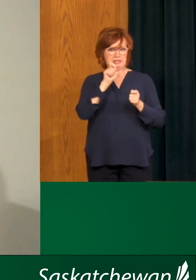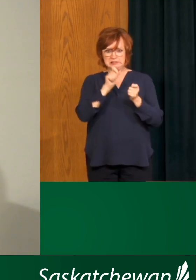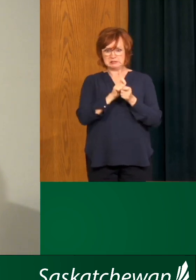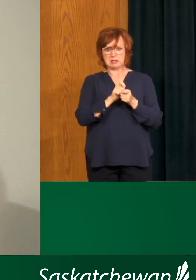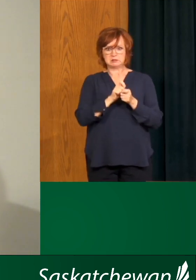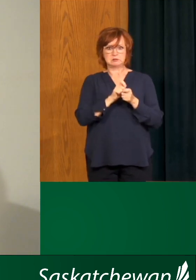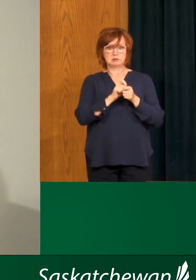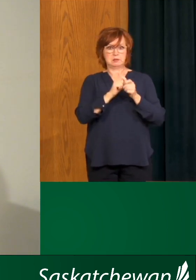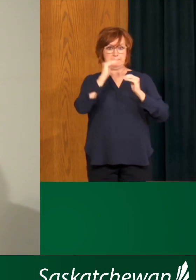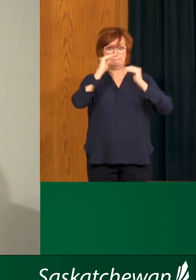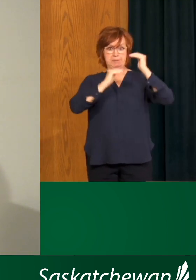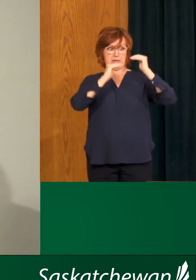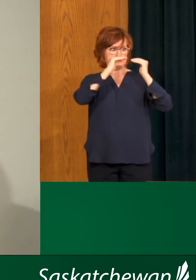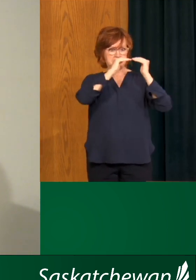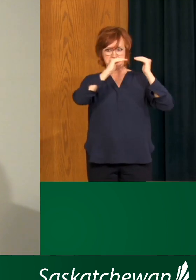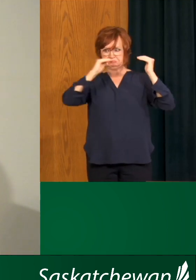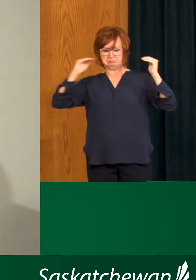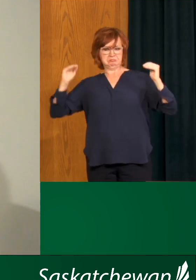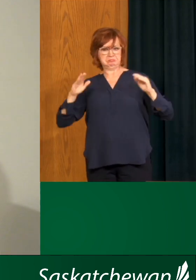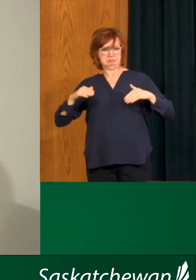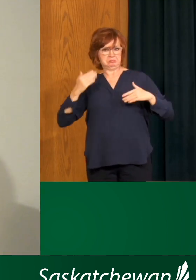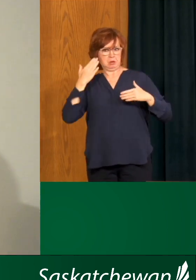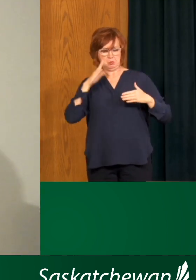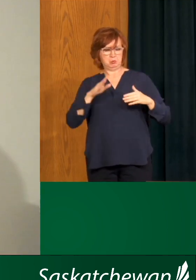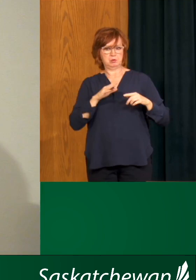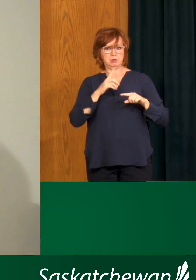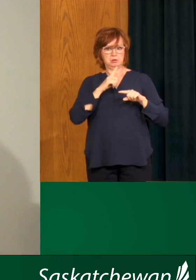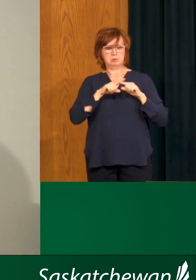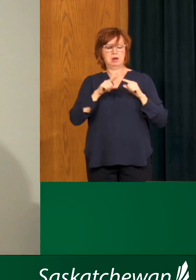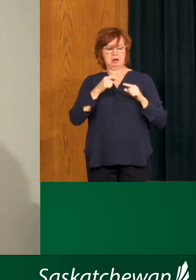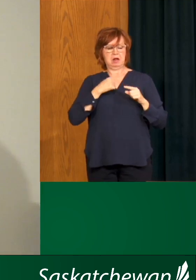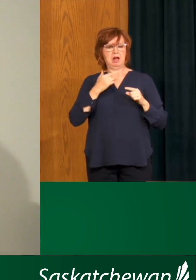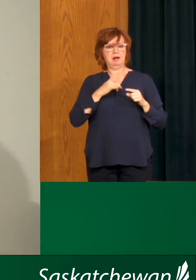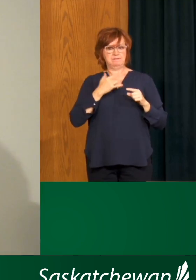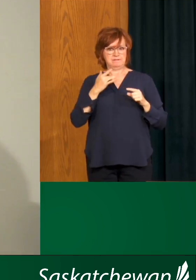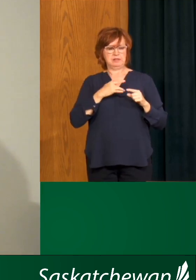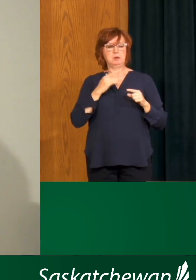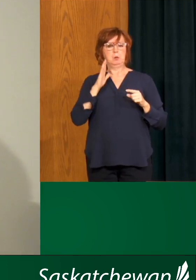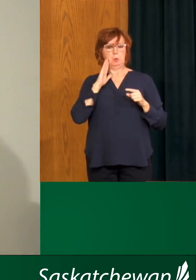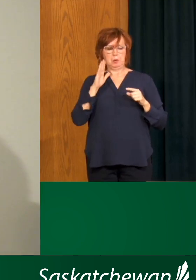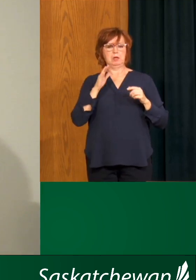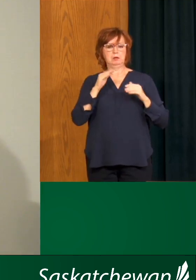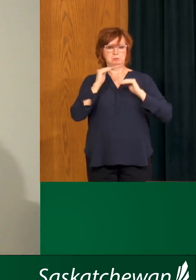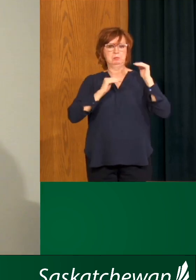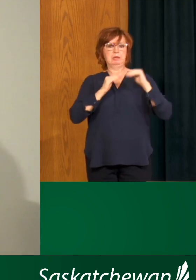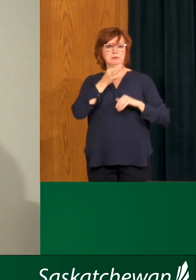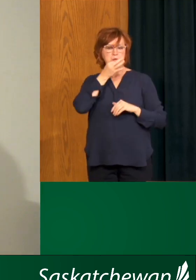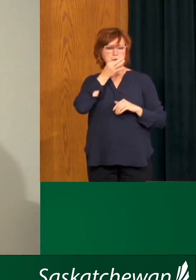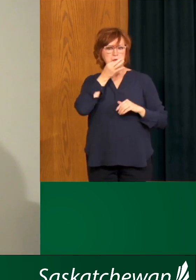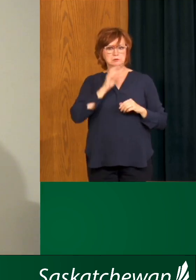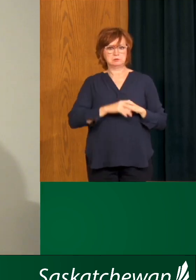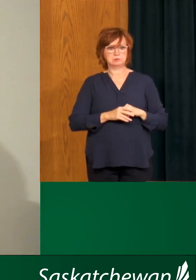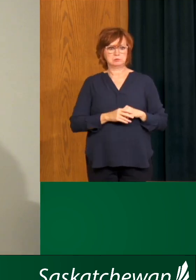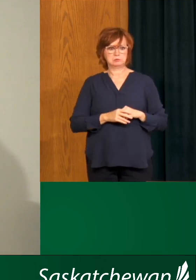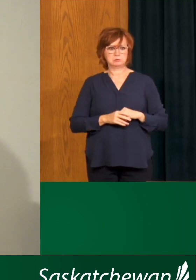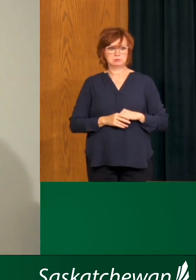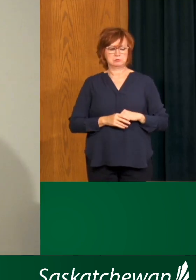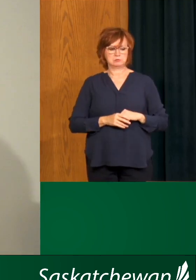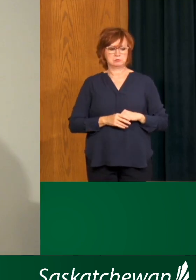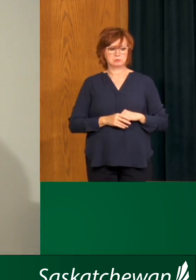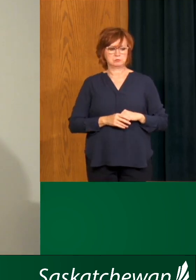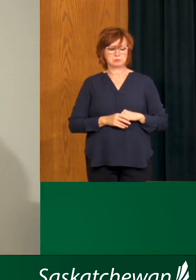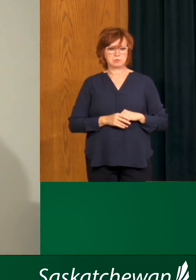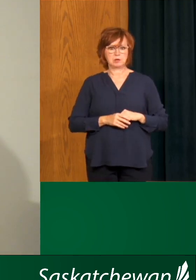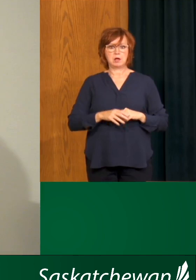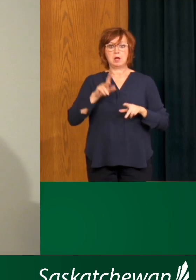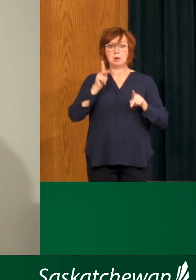that were, for example, in Saskatchewan, tested in Saskatchewan, but when residents in other provinces. Similarly, there may have been individuals who may